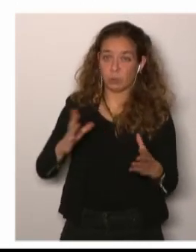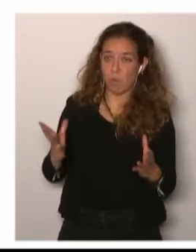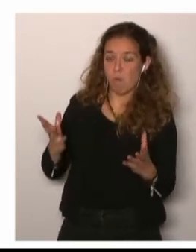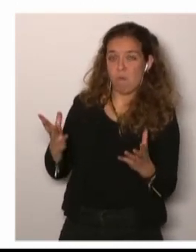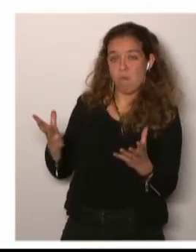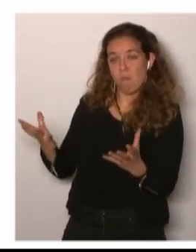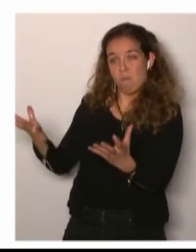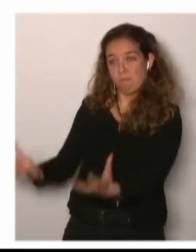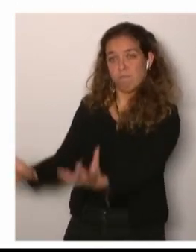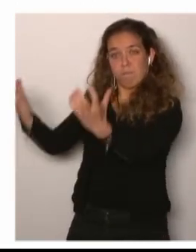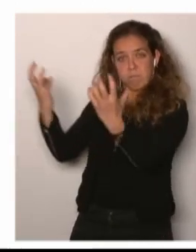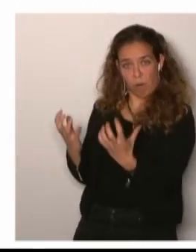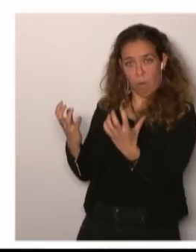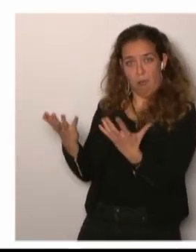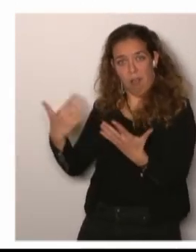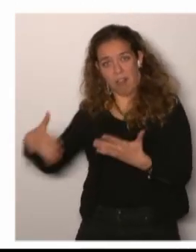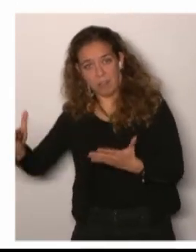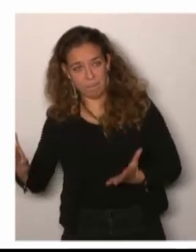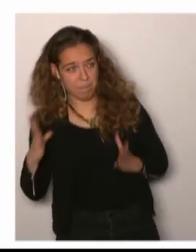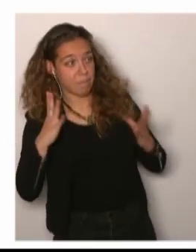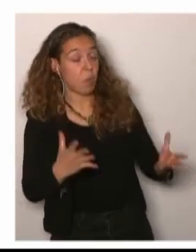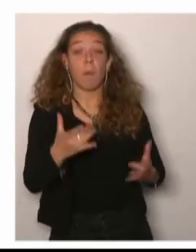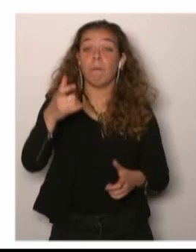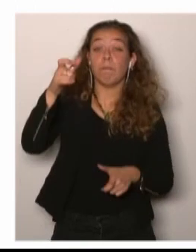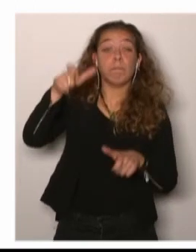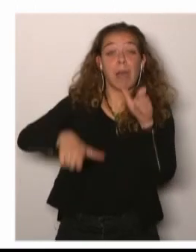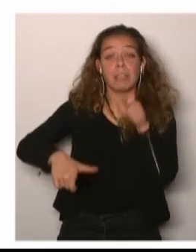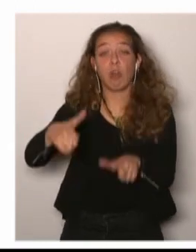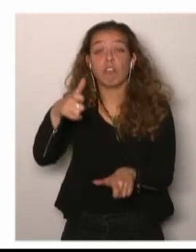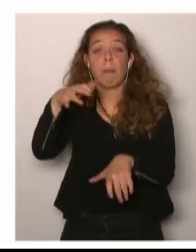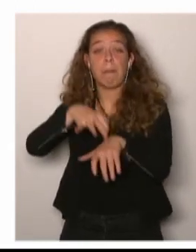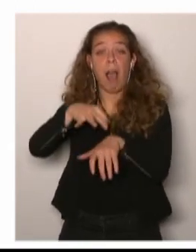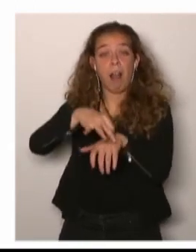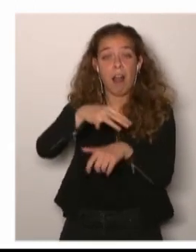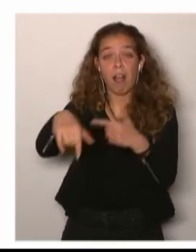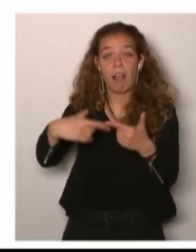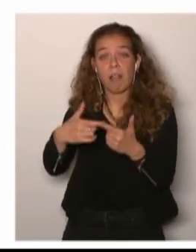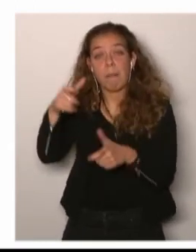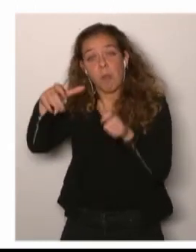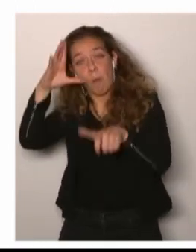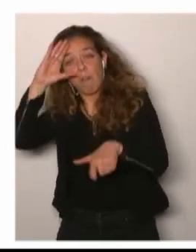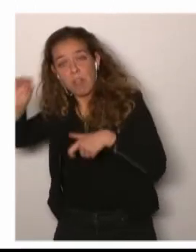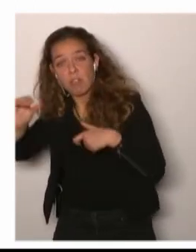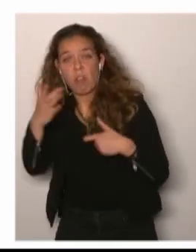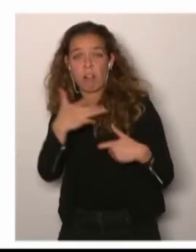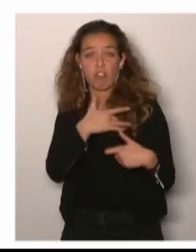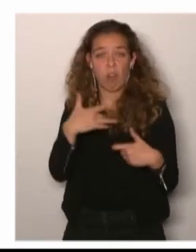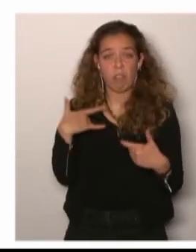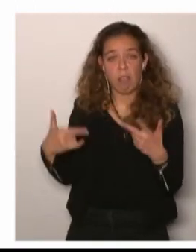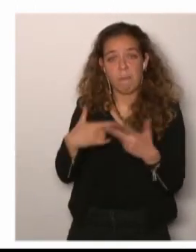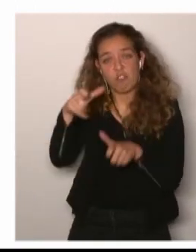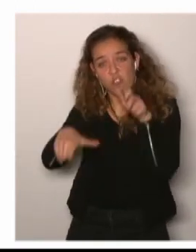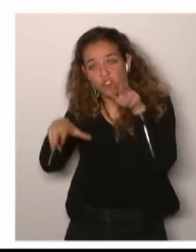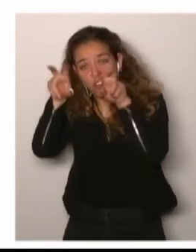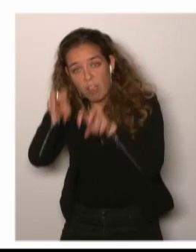So patients, health professionals, oncologists, researchers can sit down together across Europe